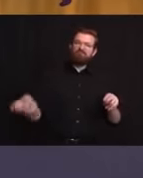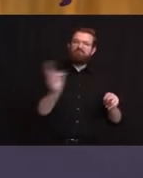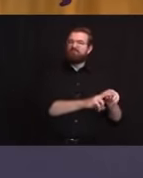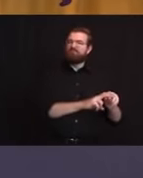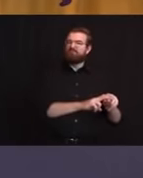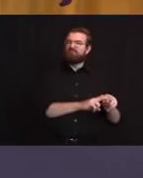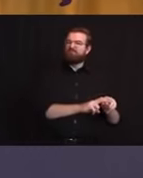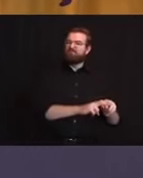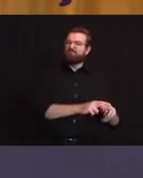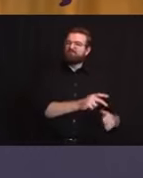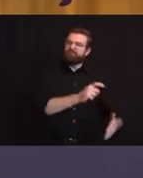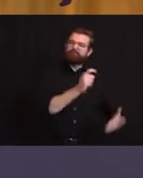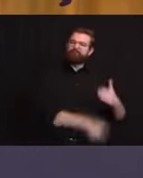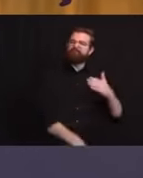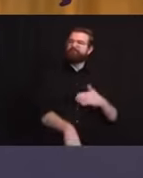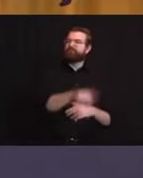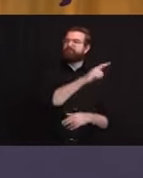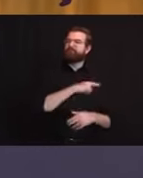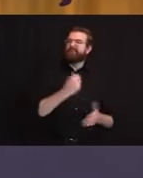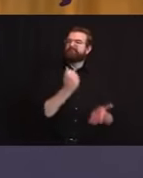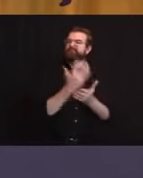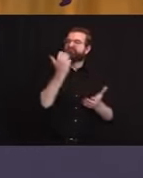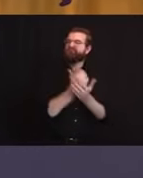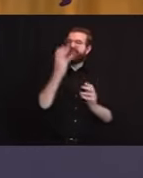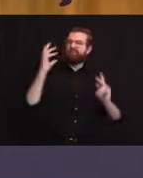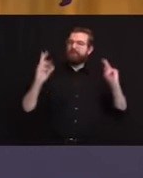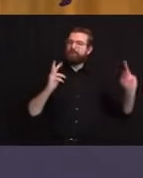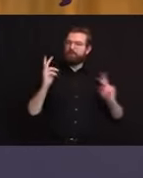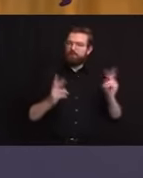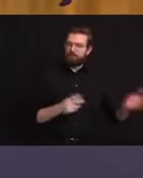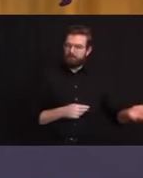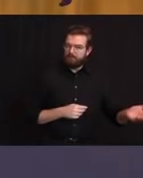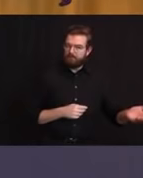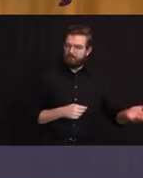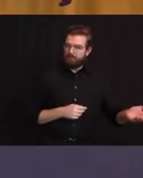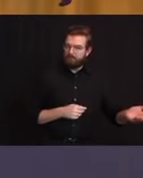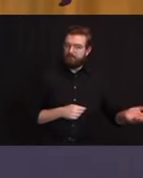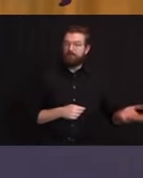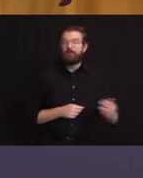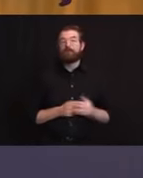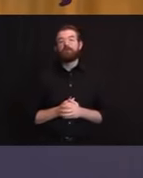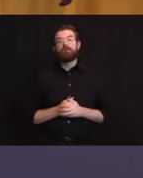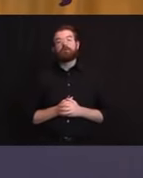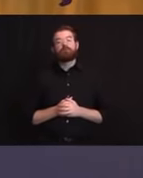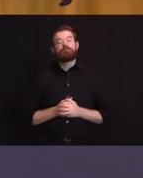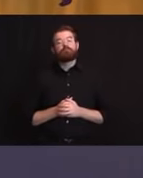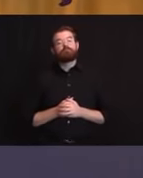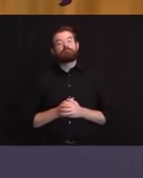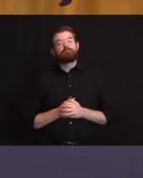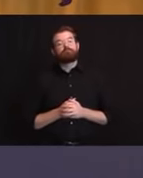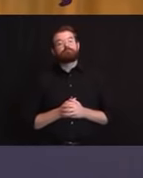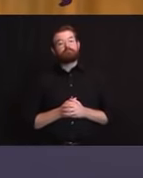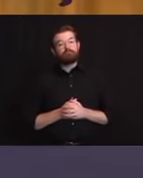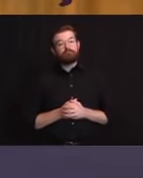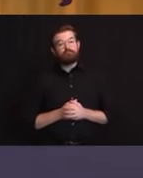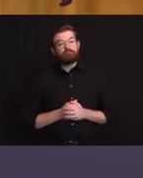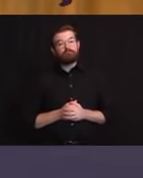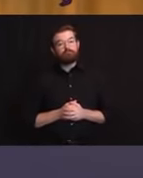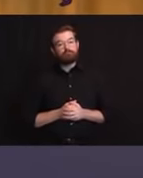So what will happen to our finances and services in the absence of federal stimulus?